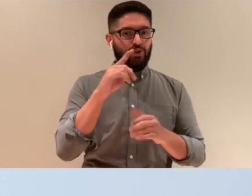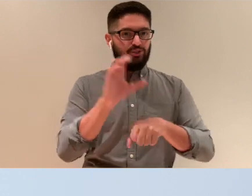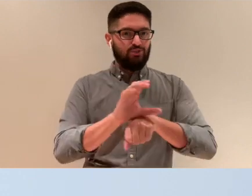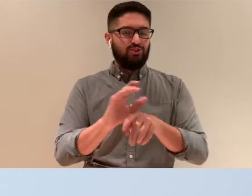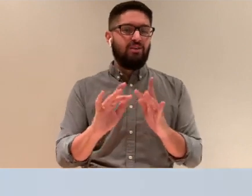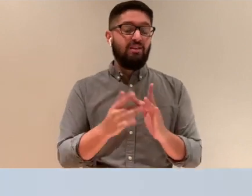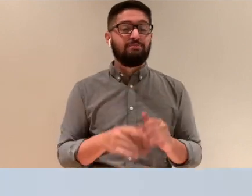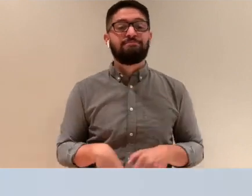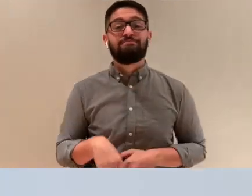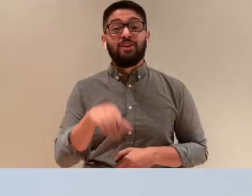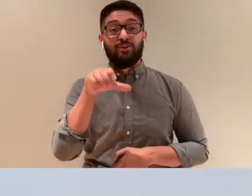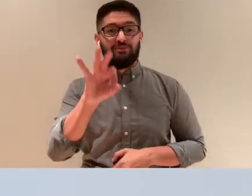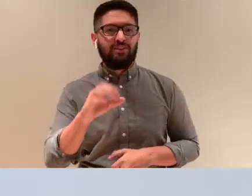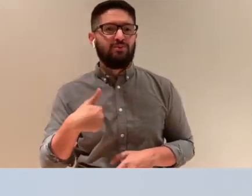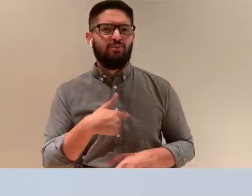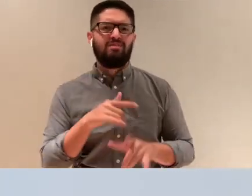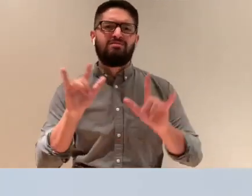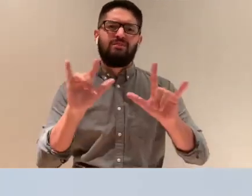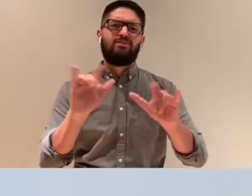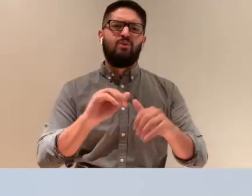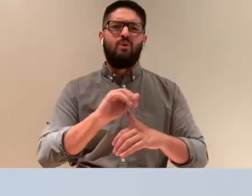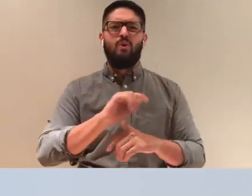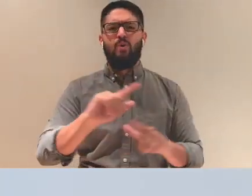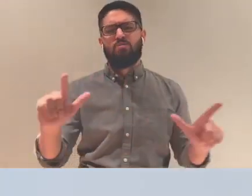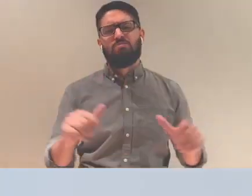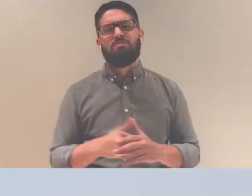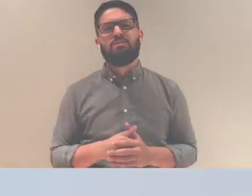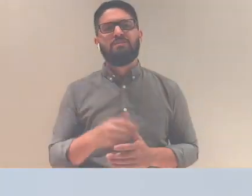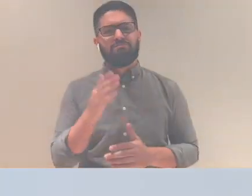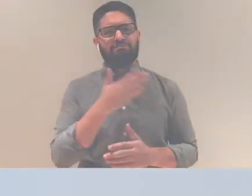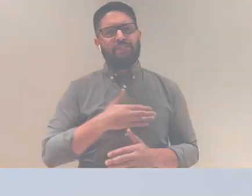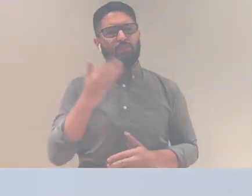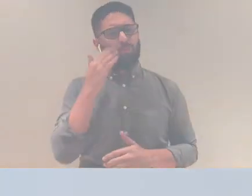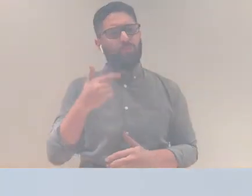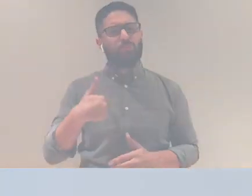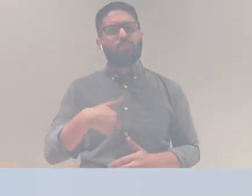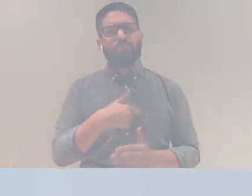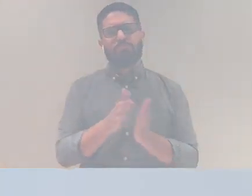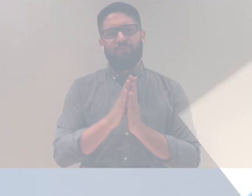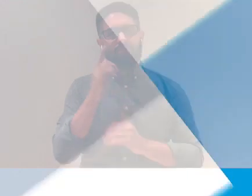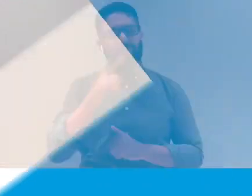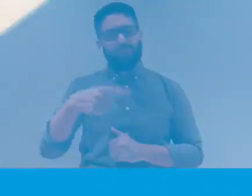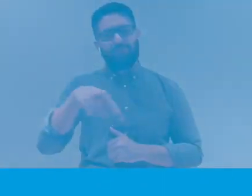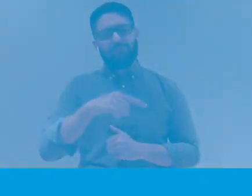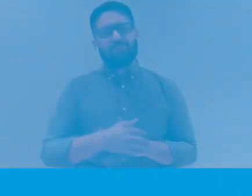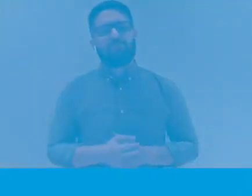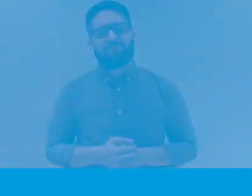Church Online. Yeah, and Christ Fellowship, we love you all. Please know that you are in our prayers.